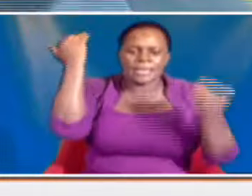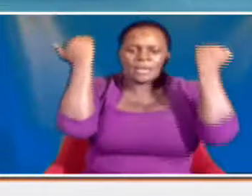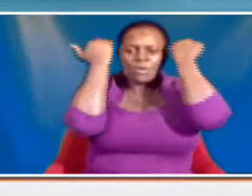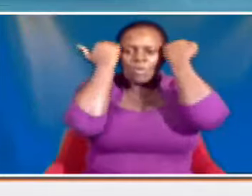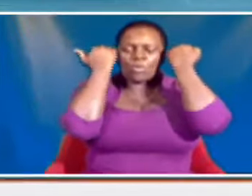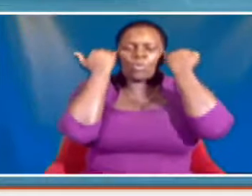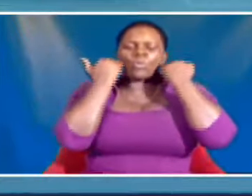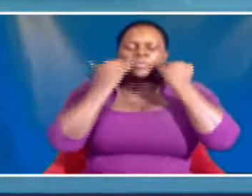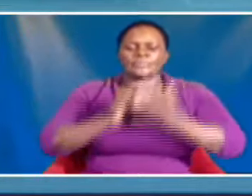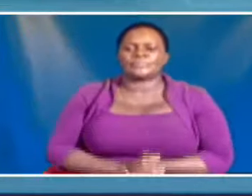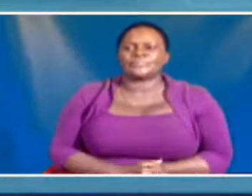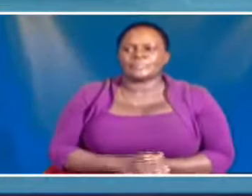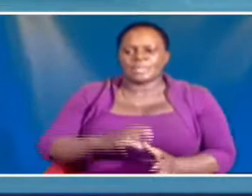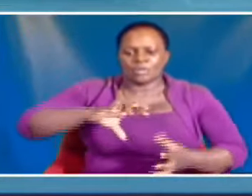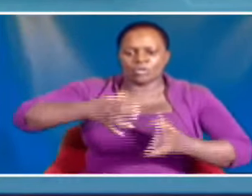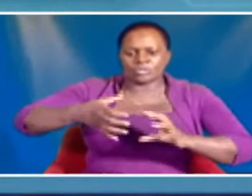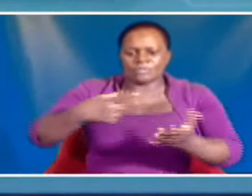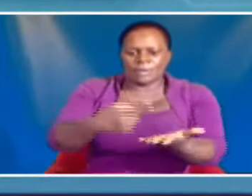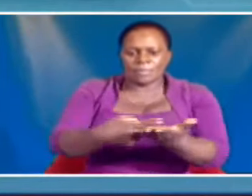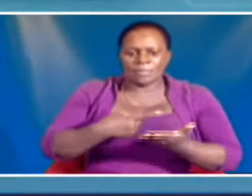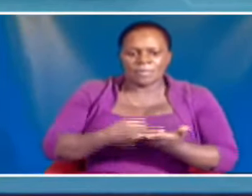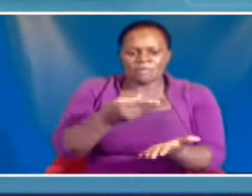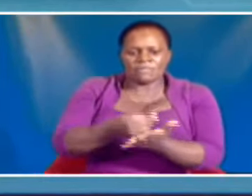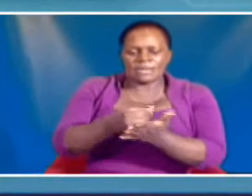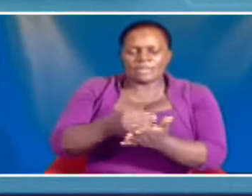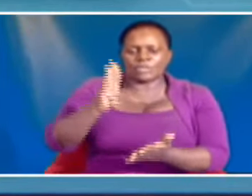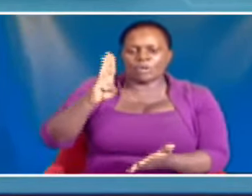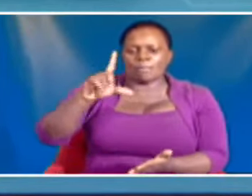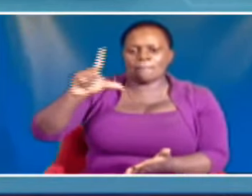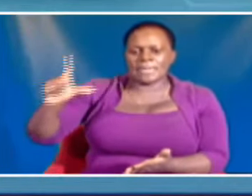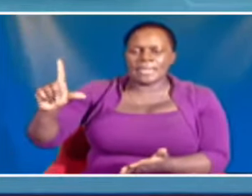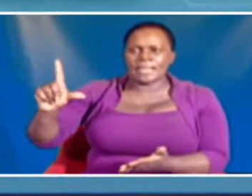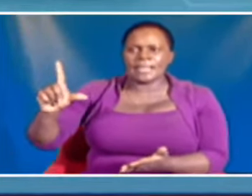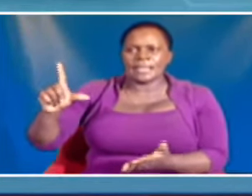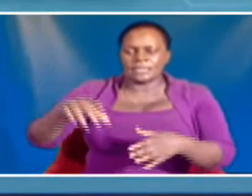The controversial debate on finance bill now, and the chairperson of